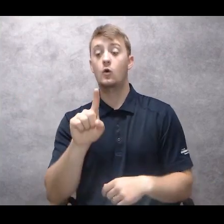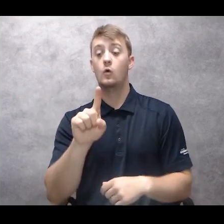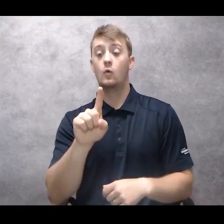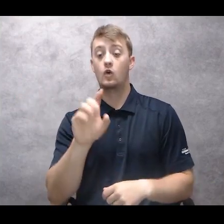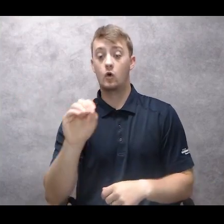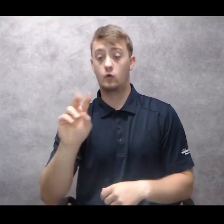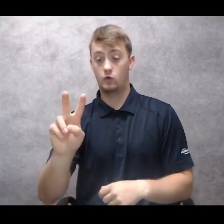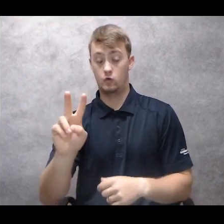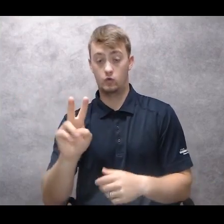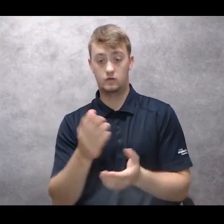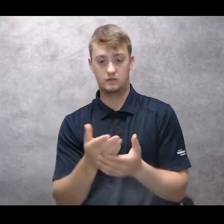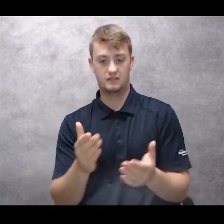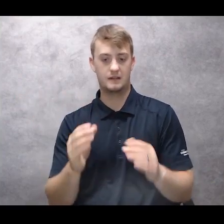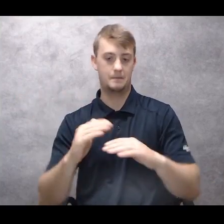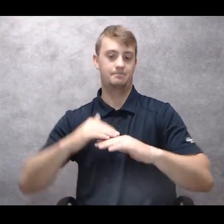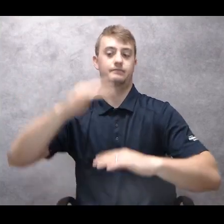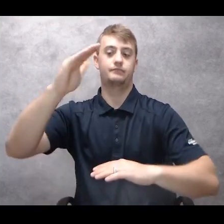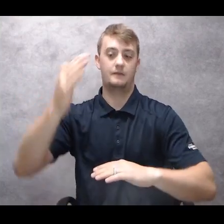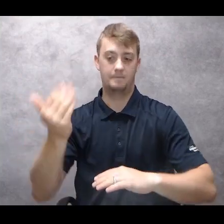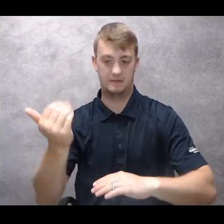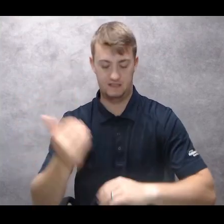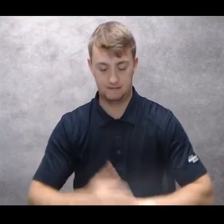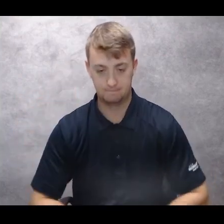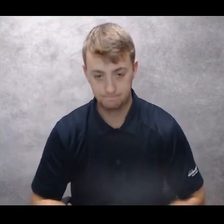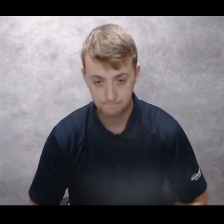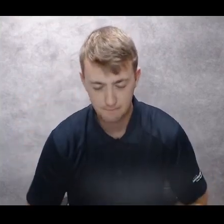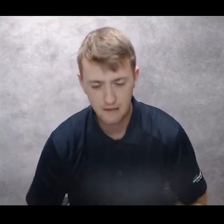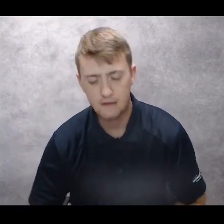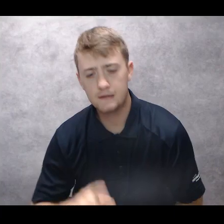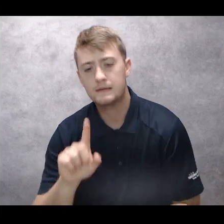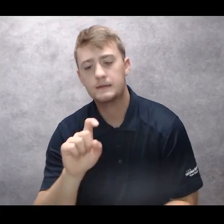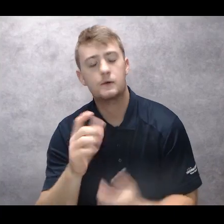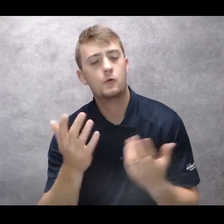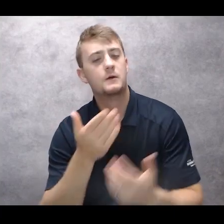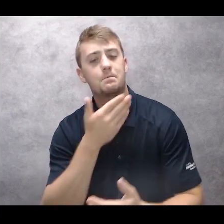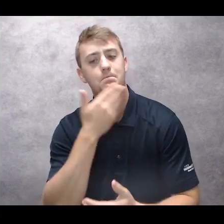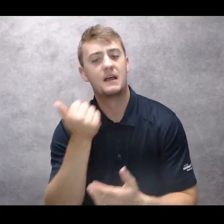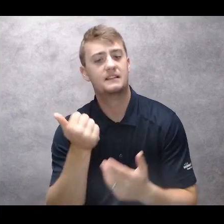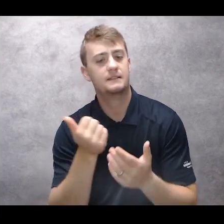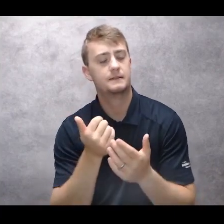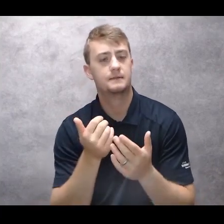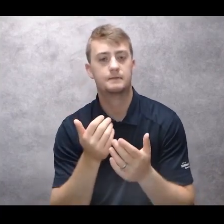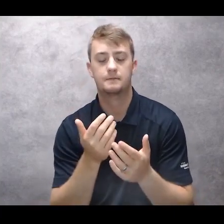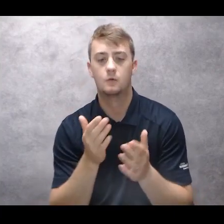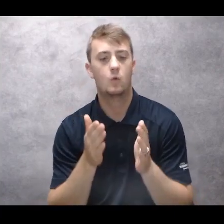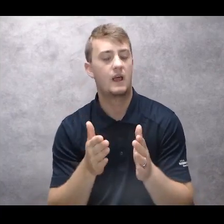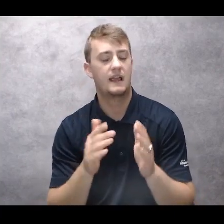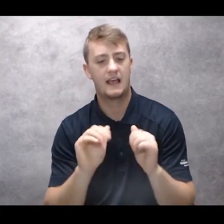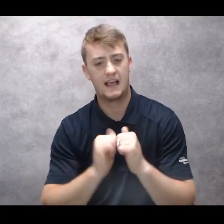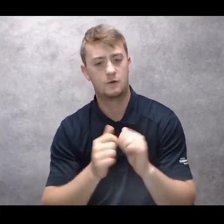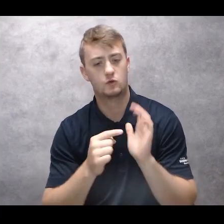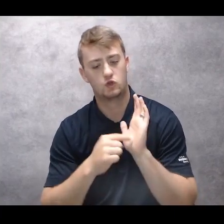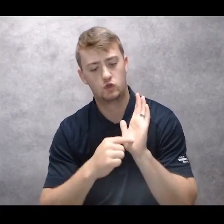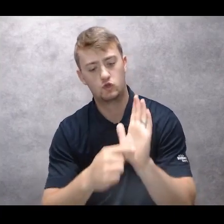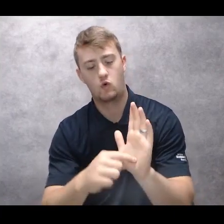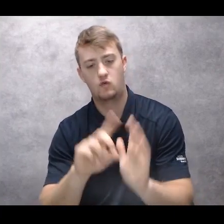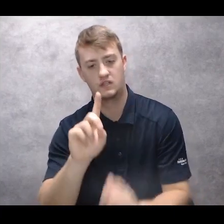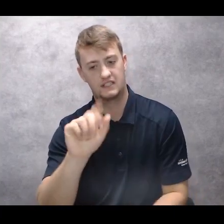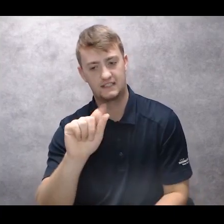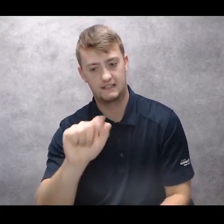and 102 objects larger than 15. What is the best way to display this data?